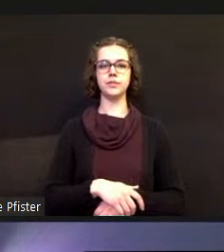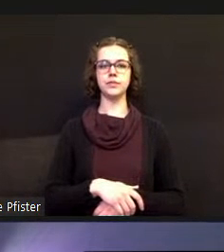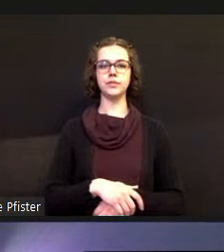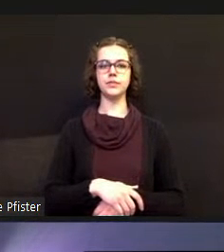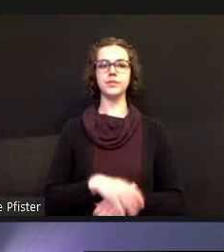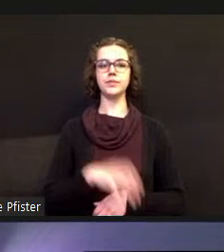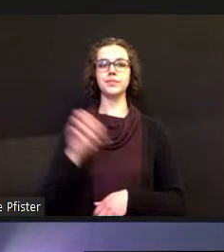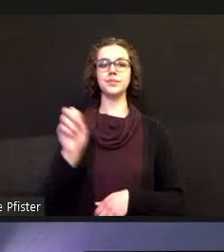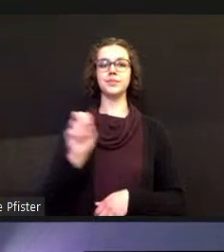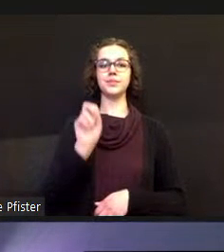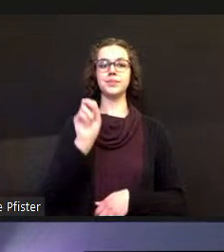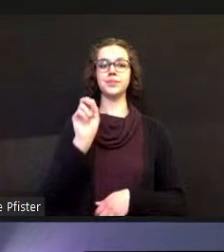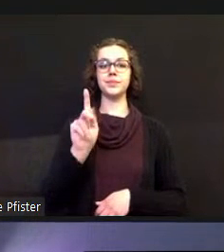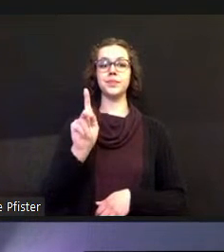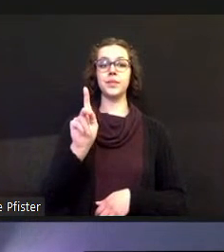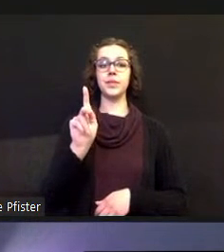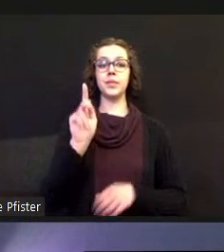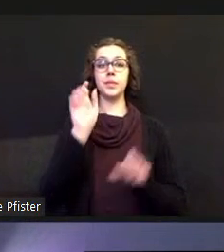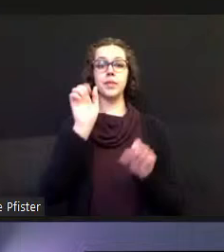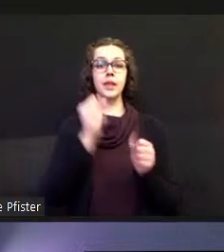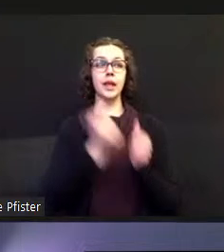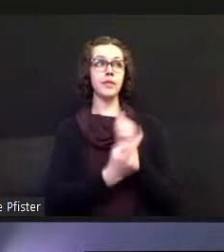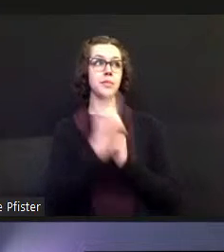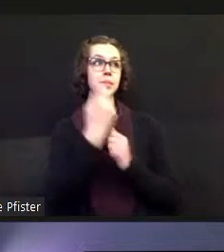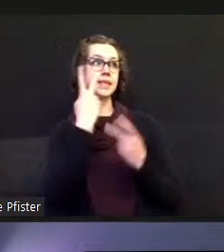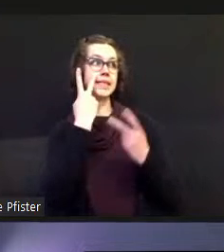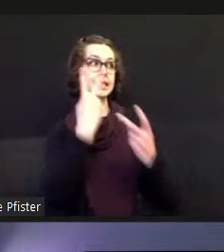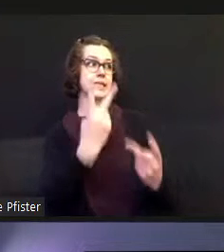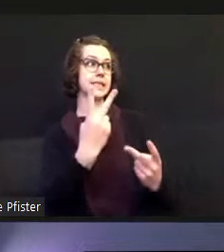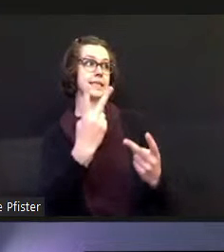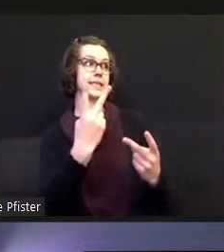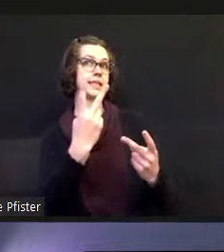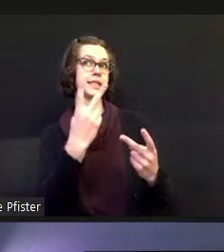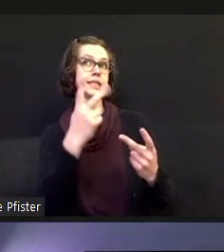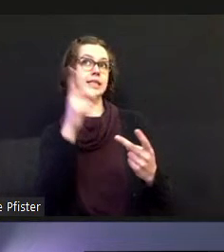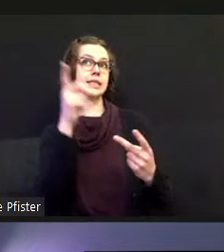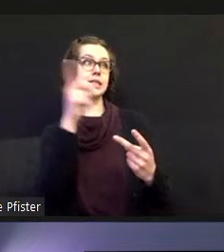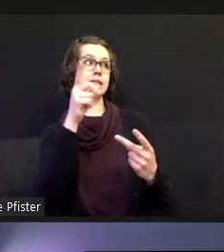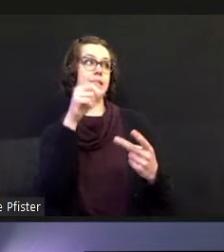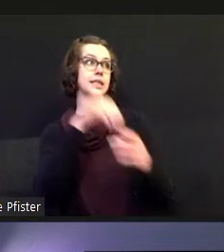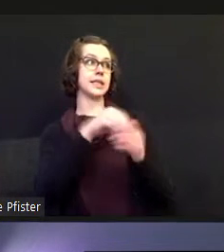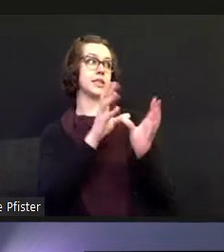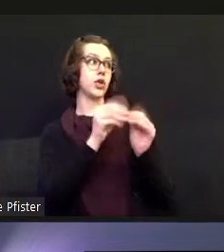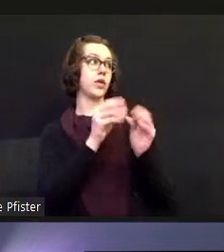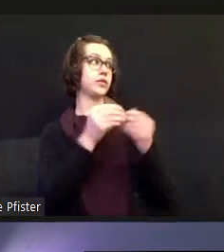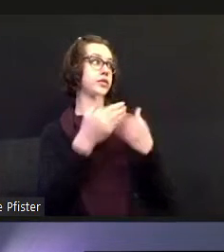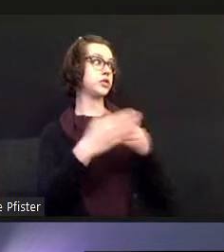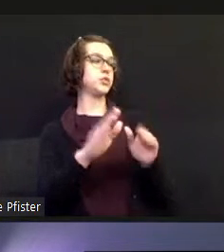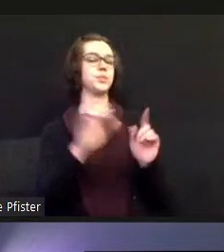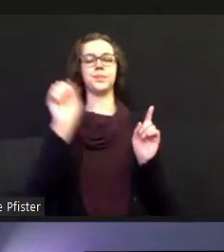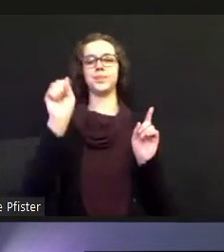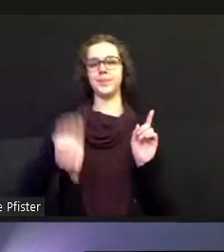Okay, can folks see my screen in the conference room?